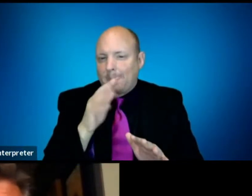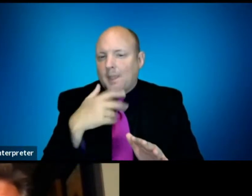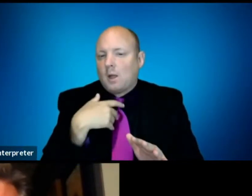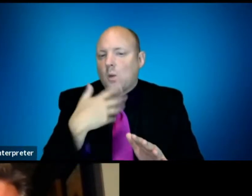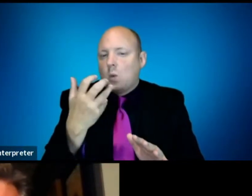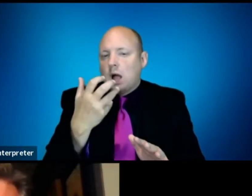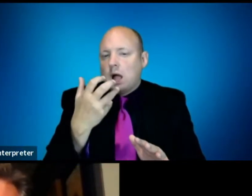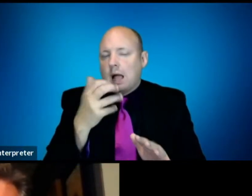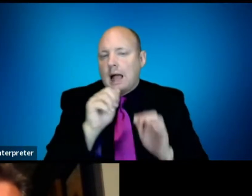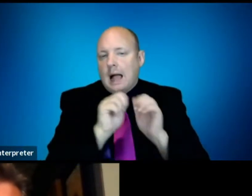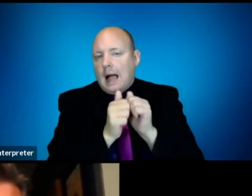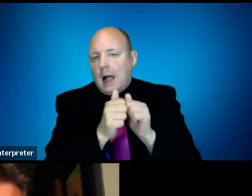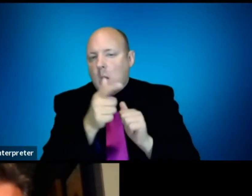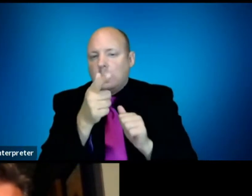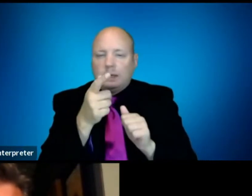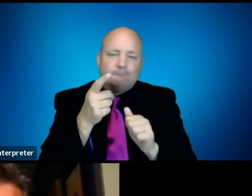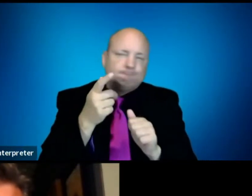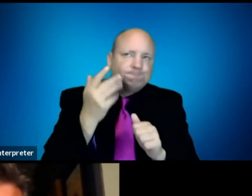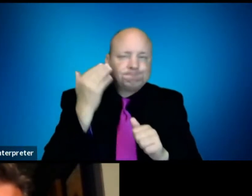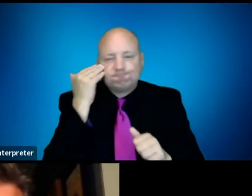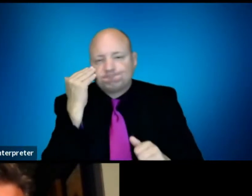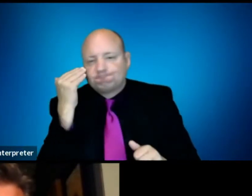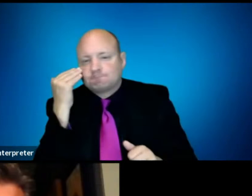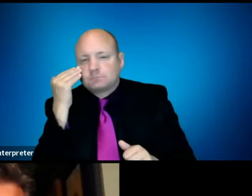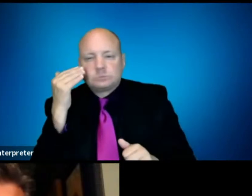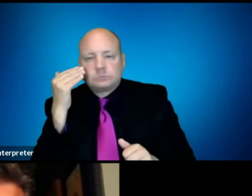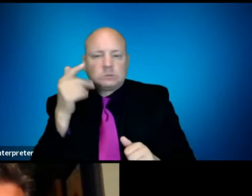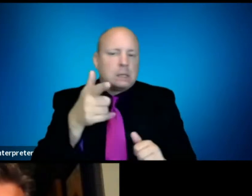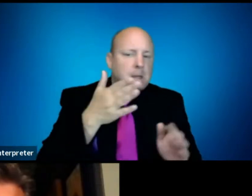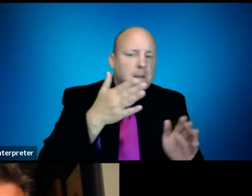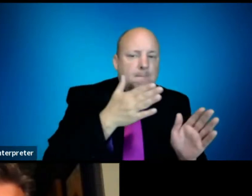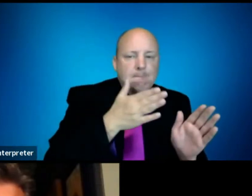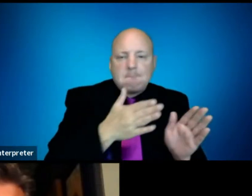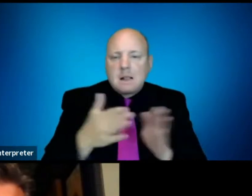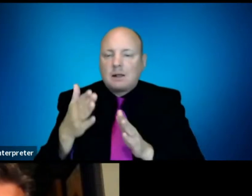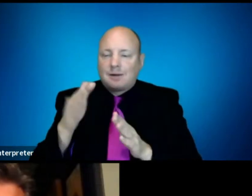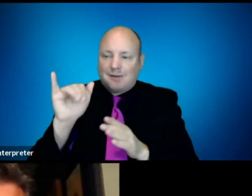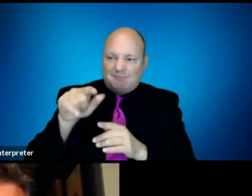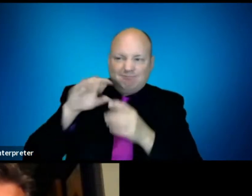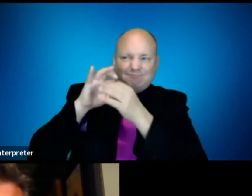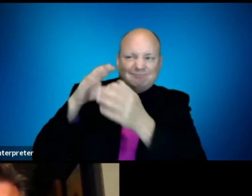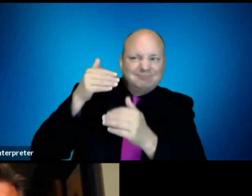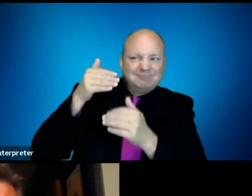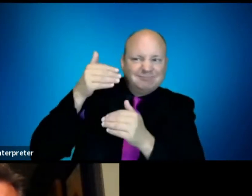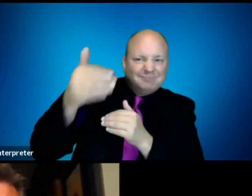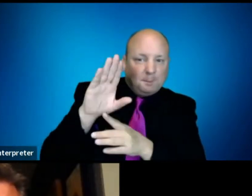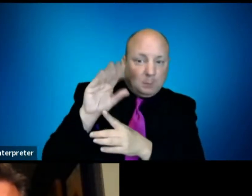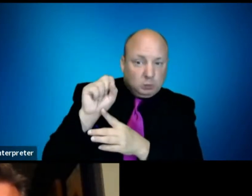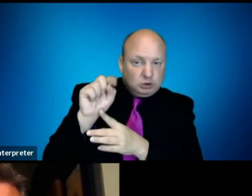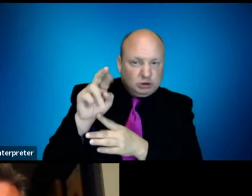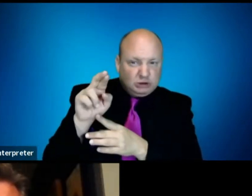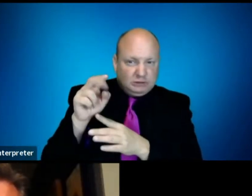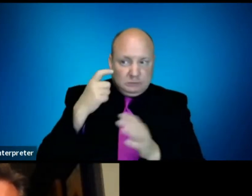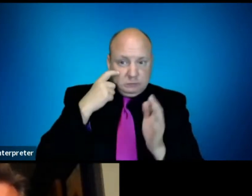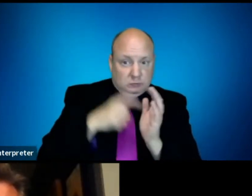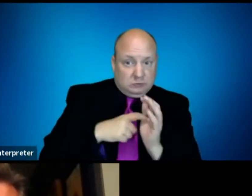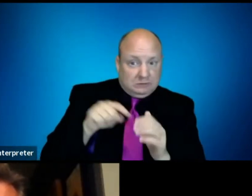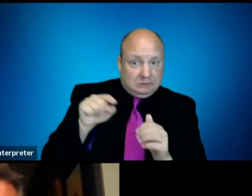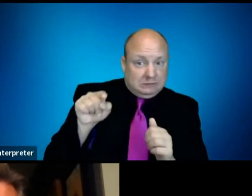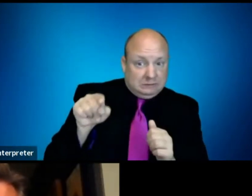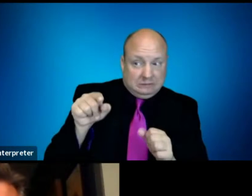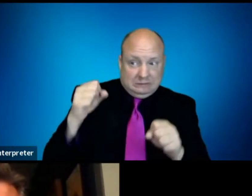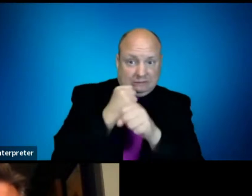what the game plan is on boosters. I've been noticing some statistics of third shots in the OHA